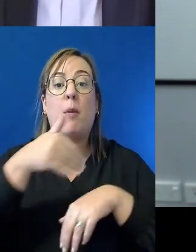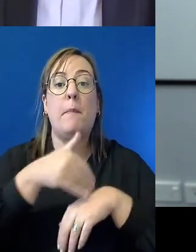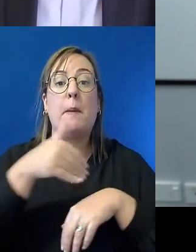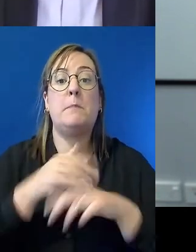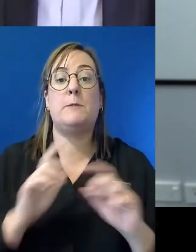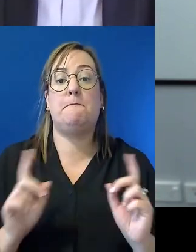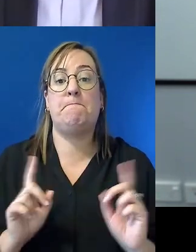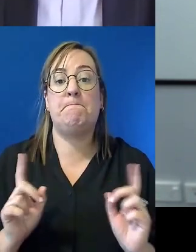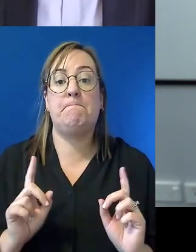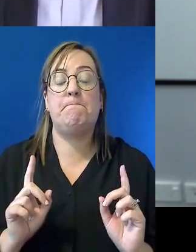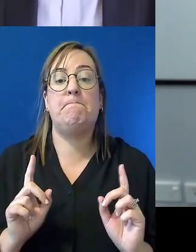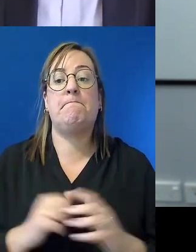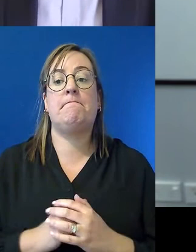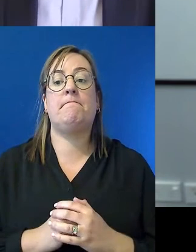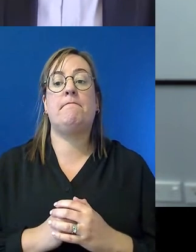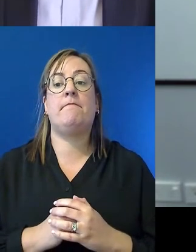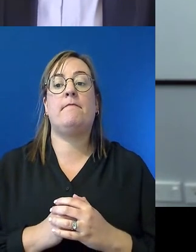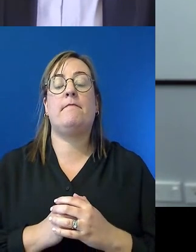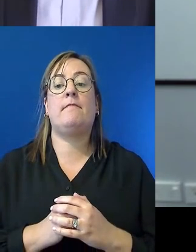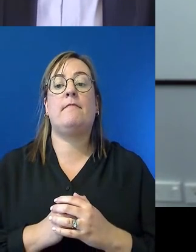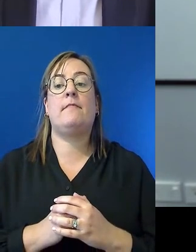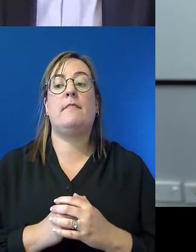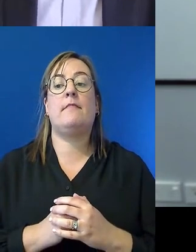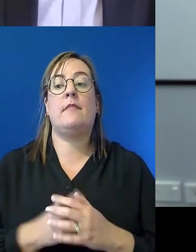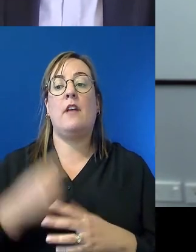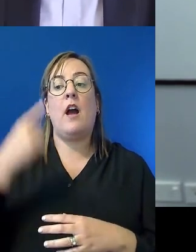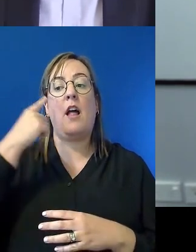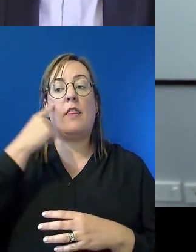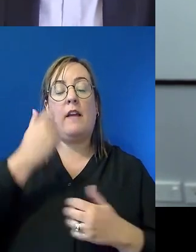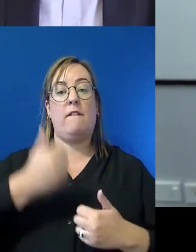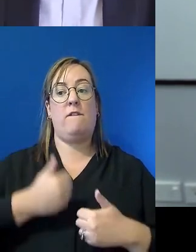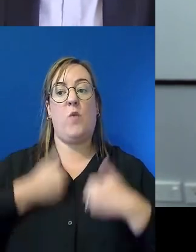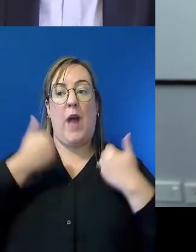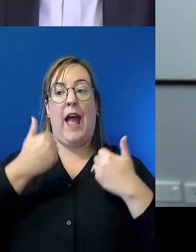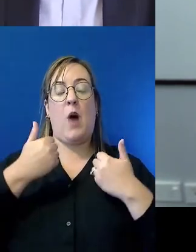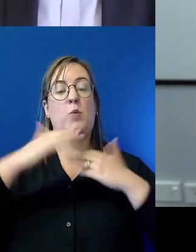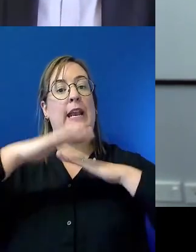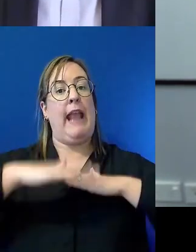notion around trying to give more autonomy back to Māori